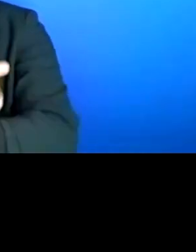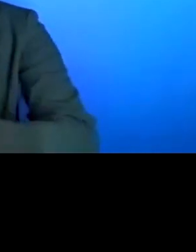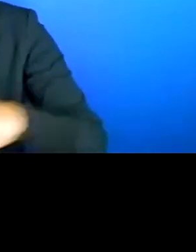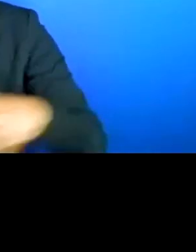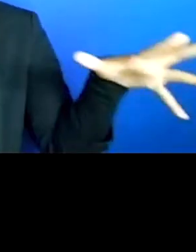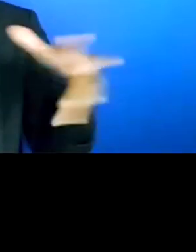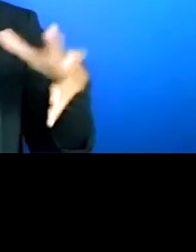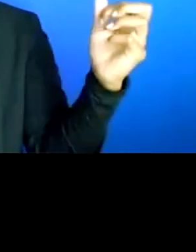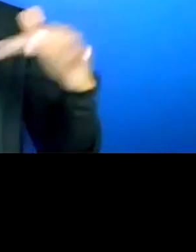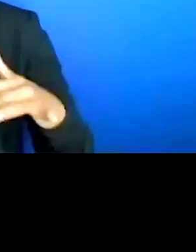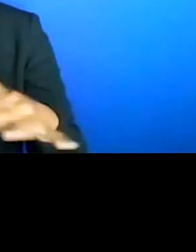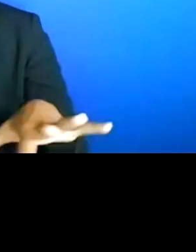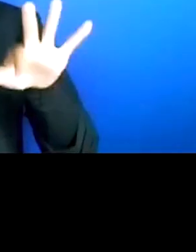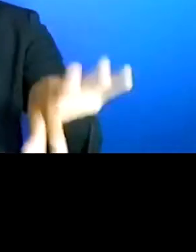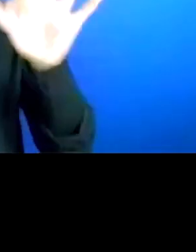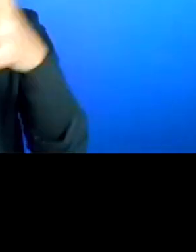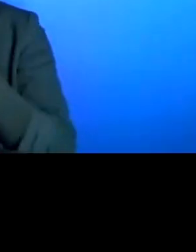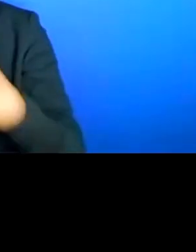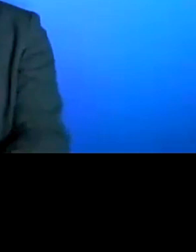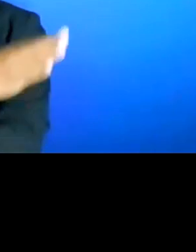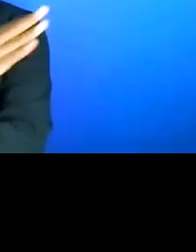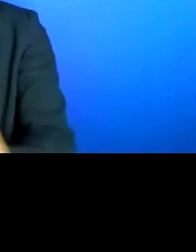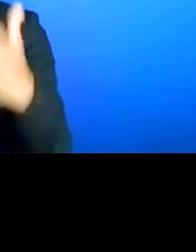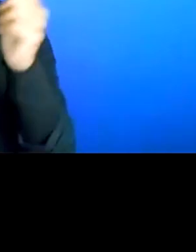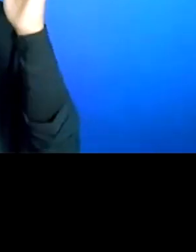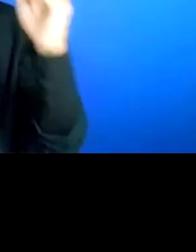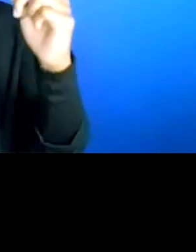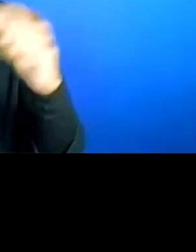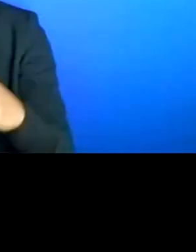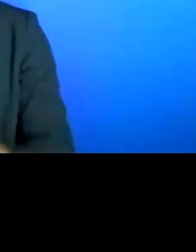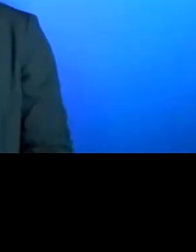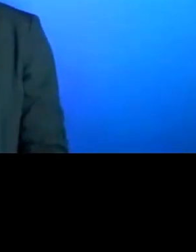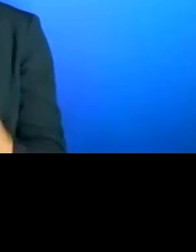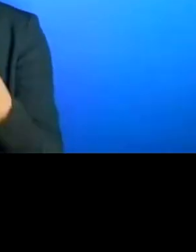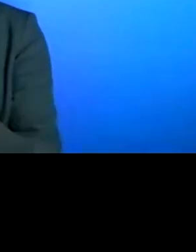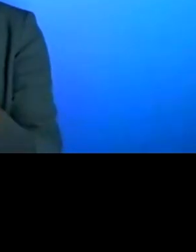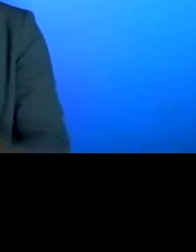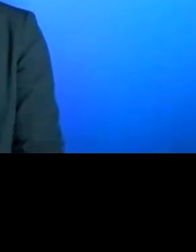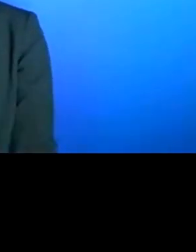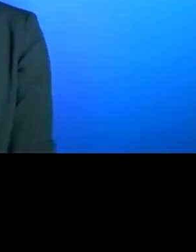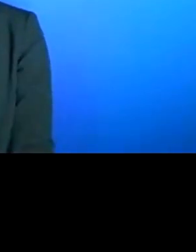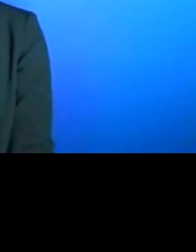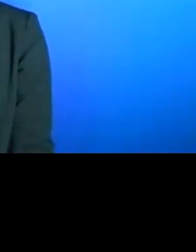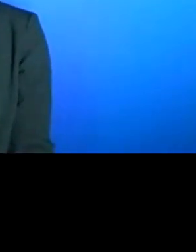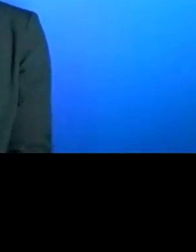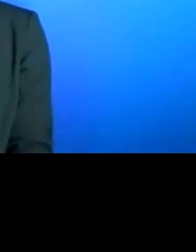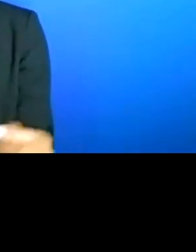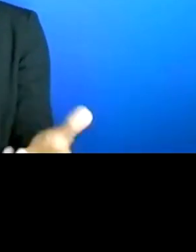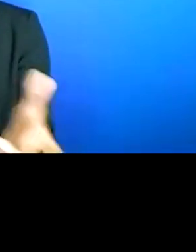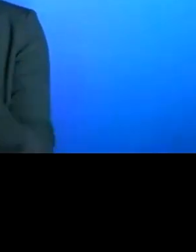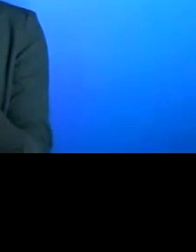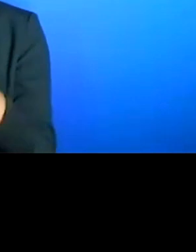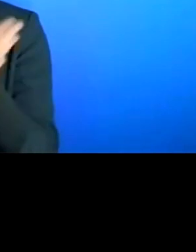that enables discovery through wide-ranging forms of education and STEM-related data. It connects researchers to networks